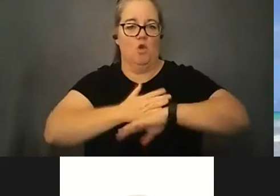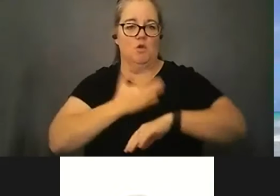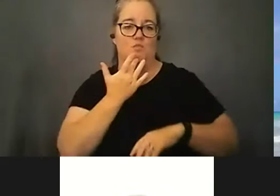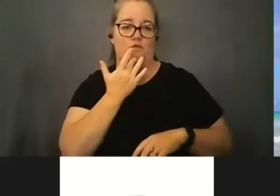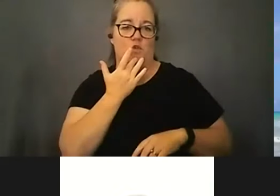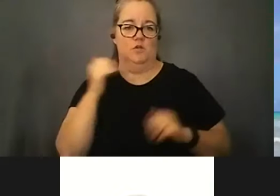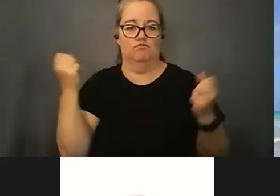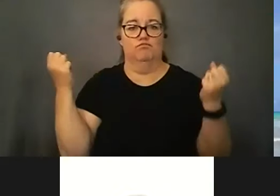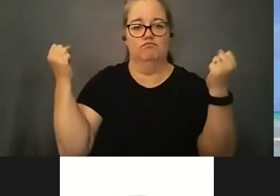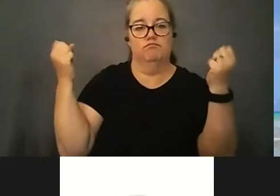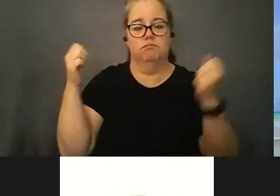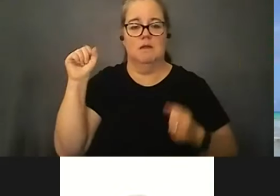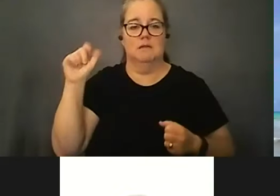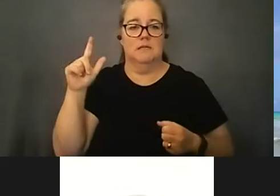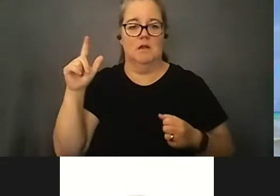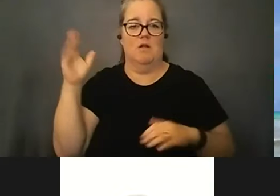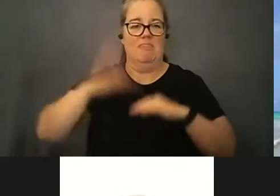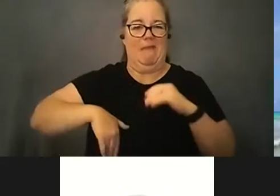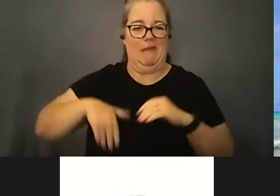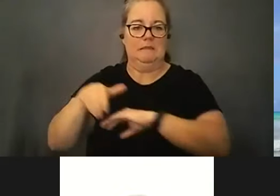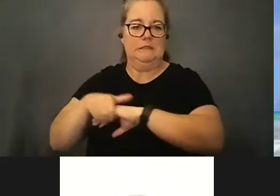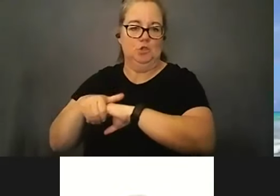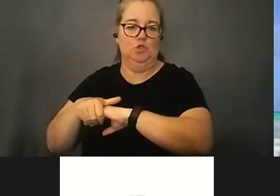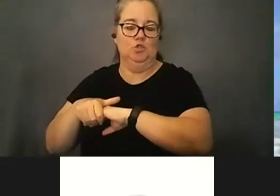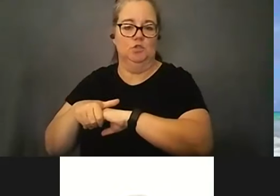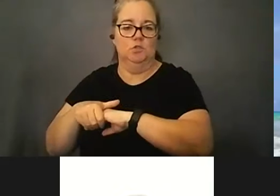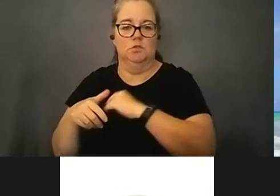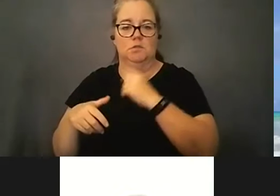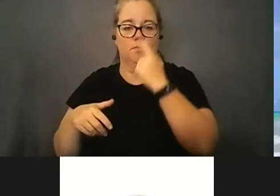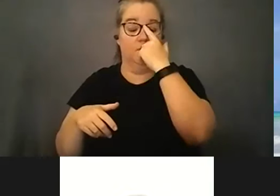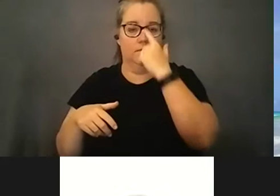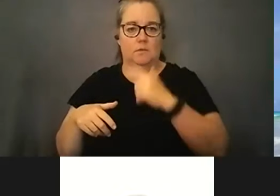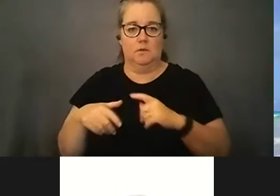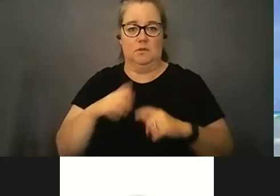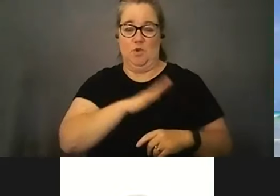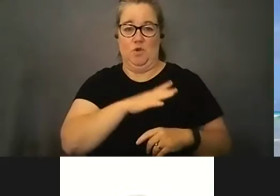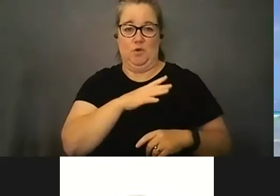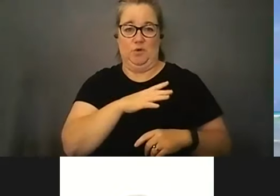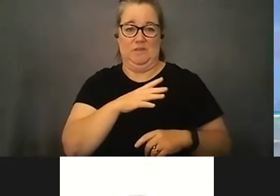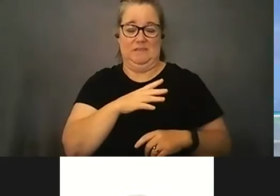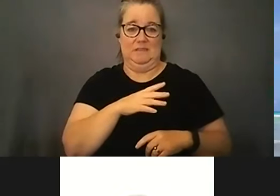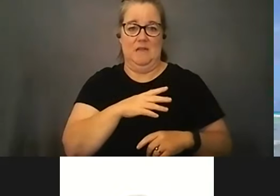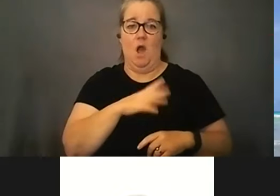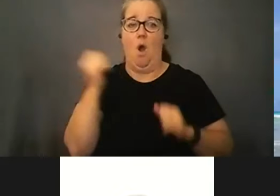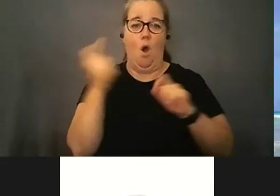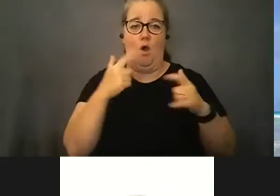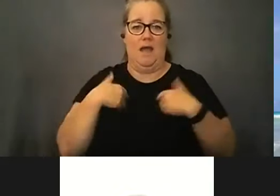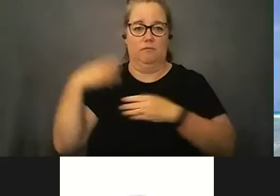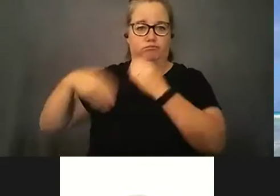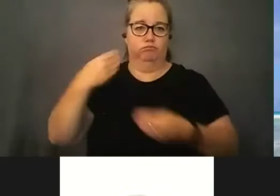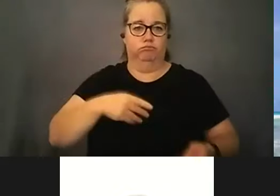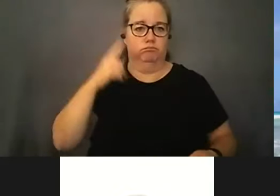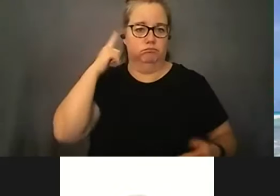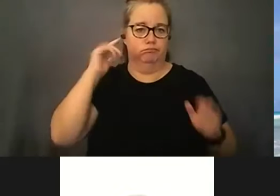to English, and her hearing, all my kids have congenital hearing loss,